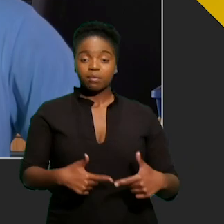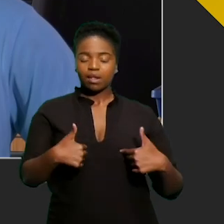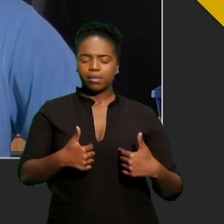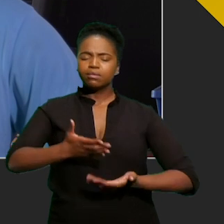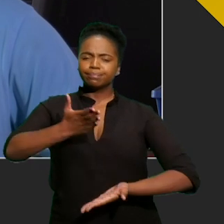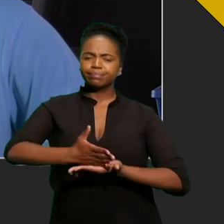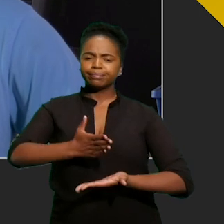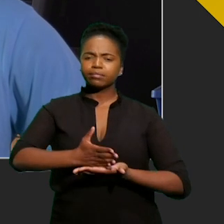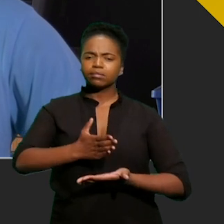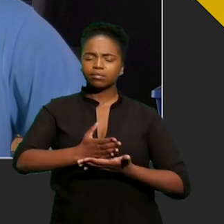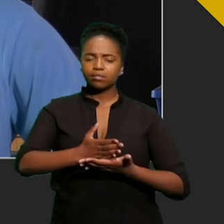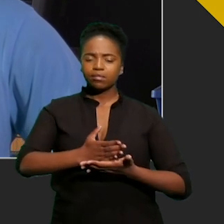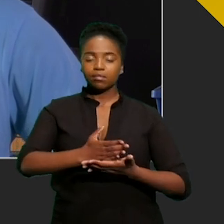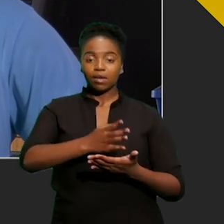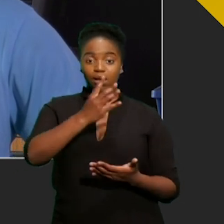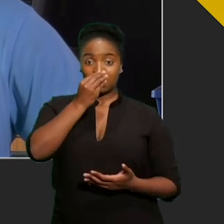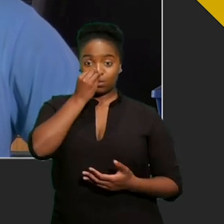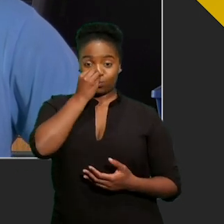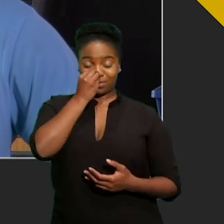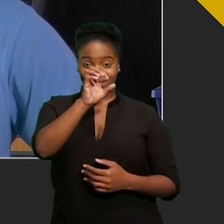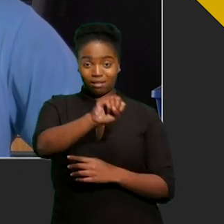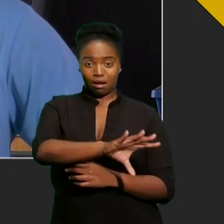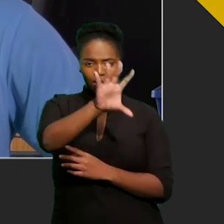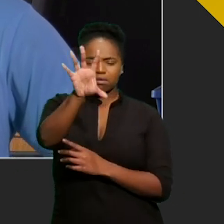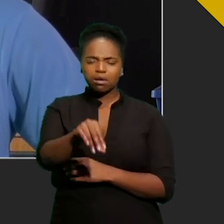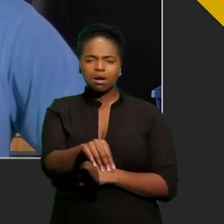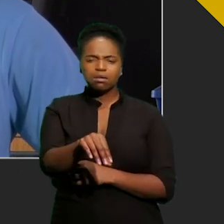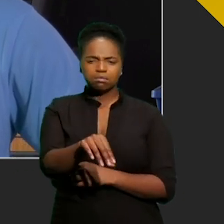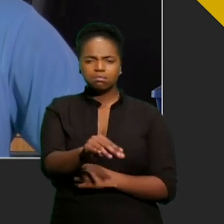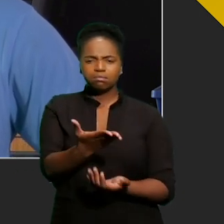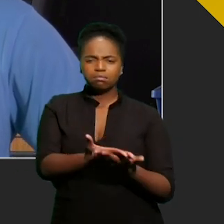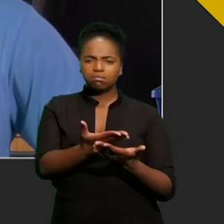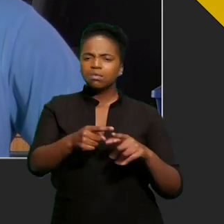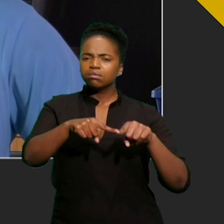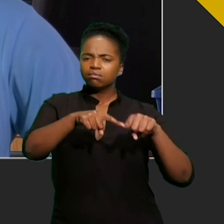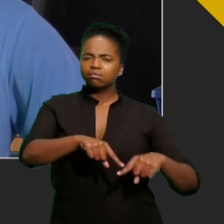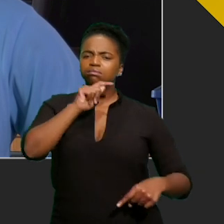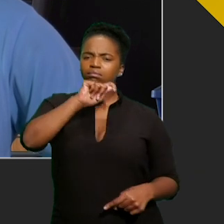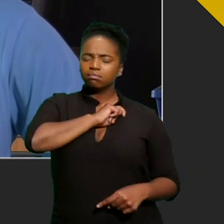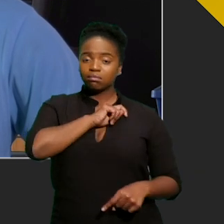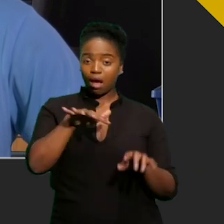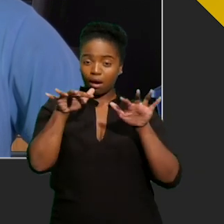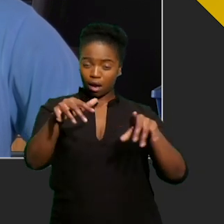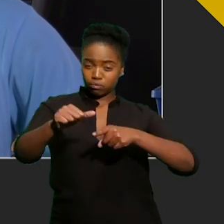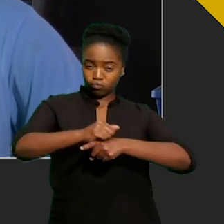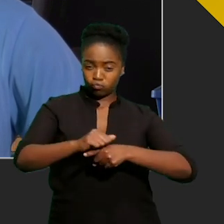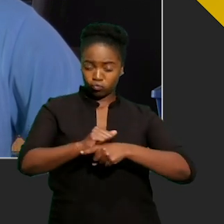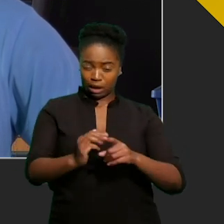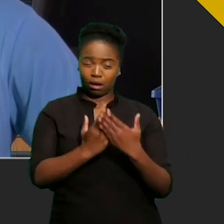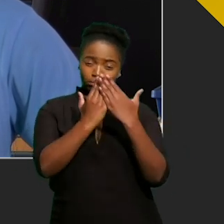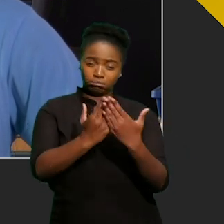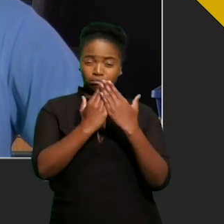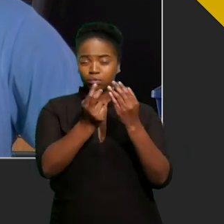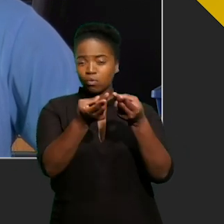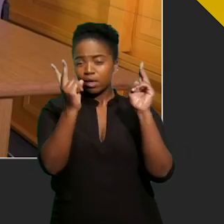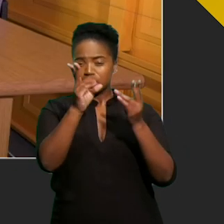Ngineqiniso lokuthi izindaba eziningizimu Afrika zisese-trustworthy. Zenziwa intatheli ezitrainiwe from